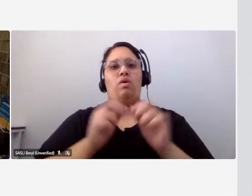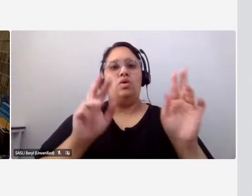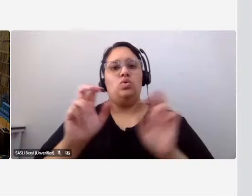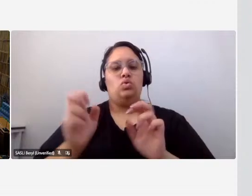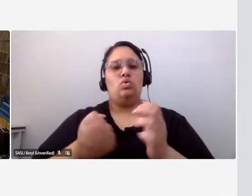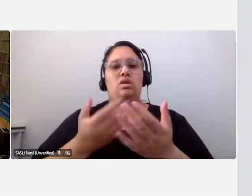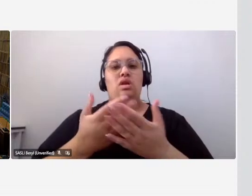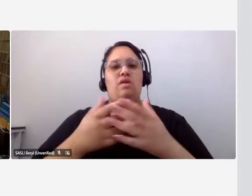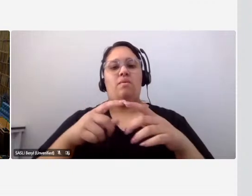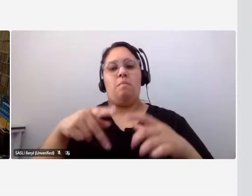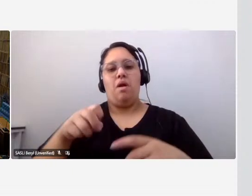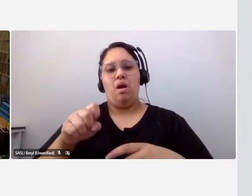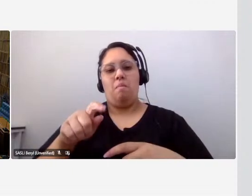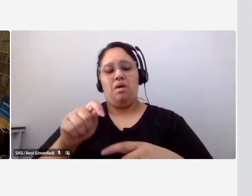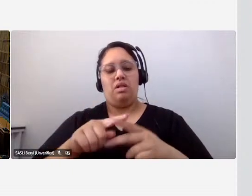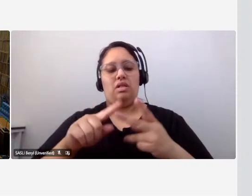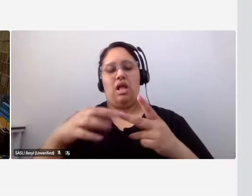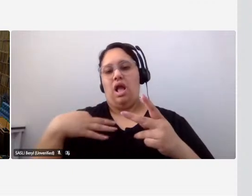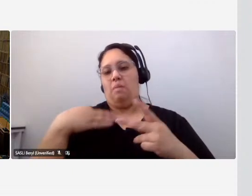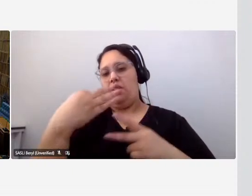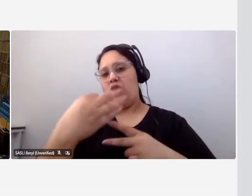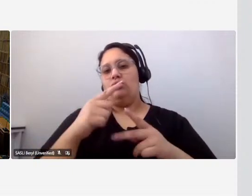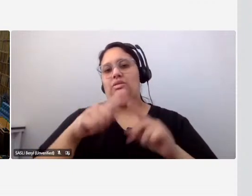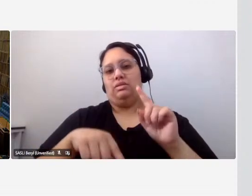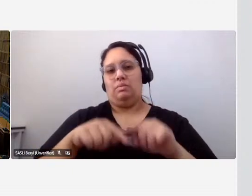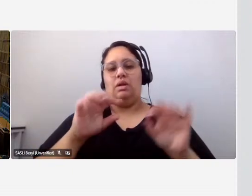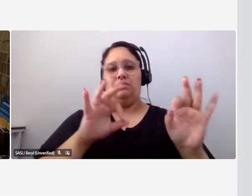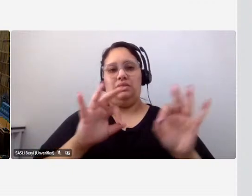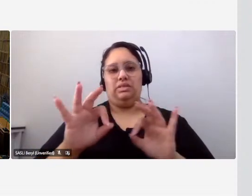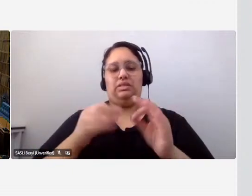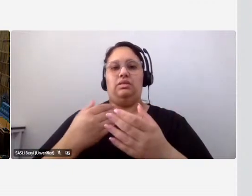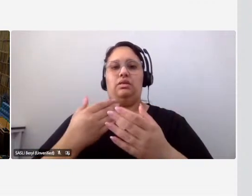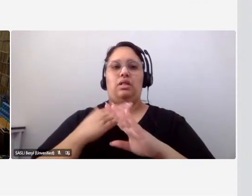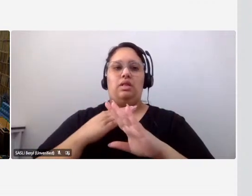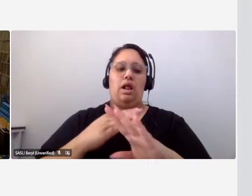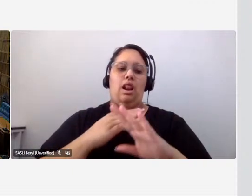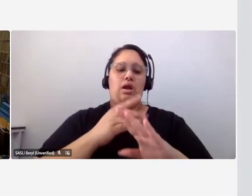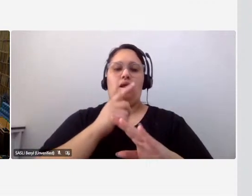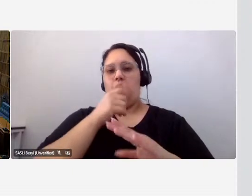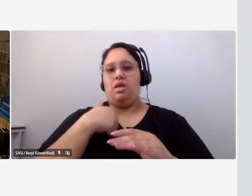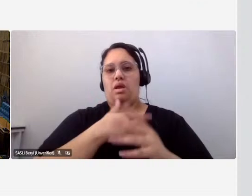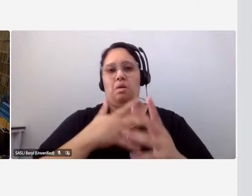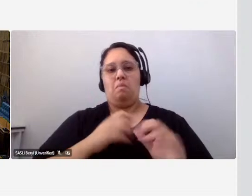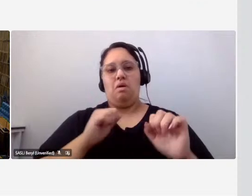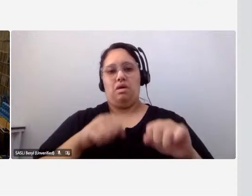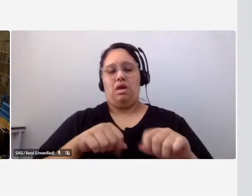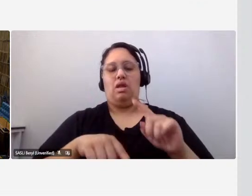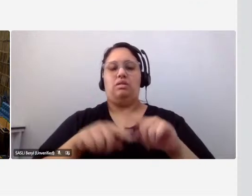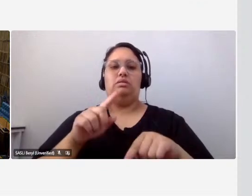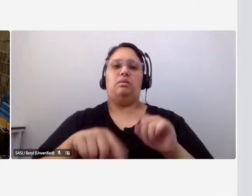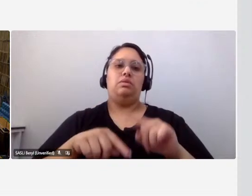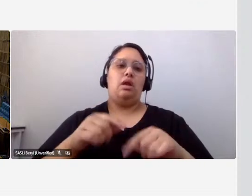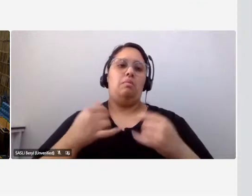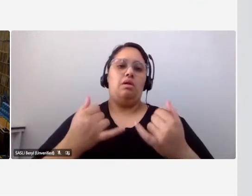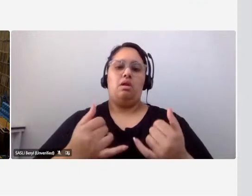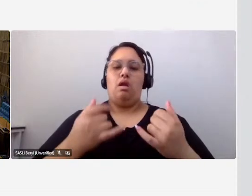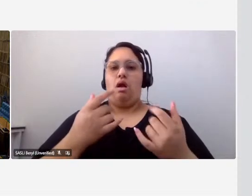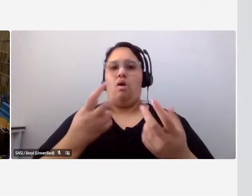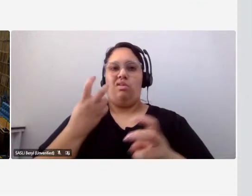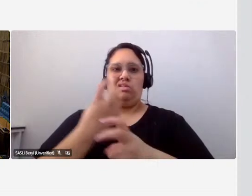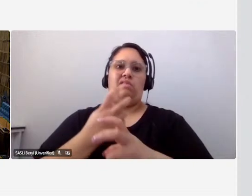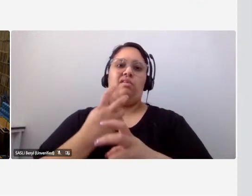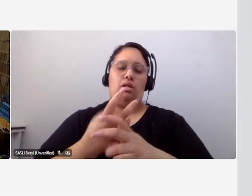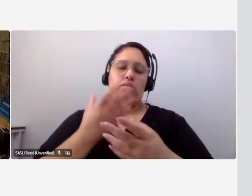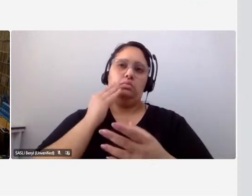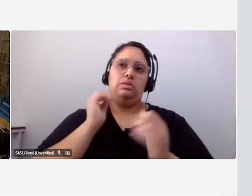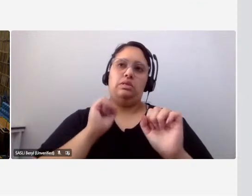of permits and applications, and sometimes these get declined. You know, public members can sometimes be quite harsh.